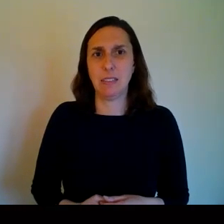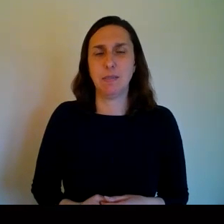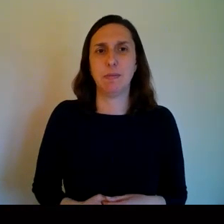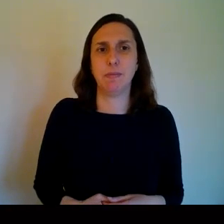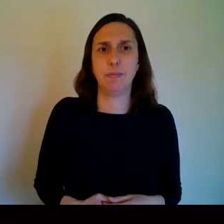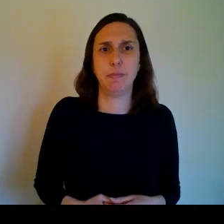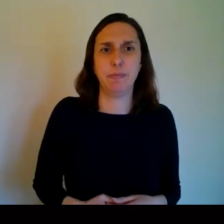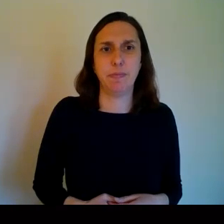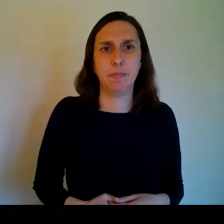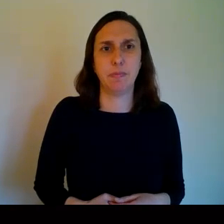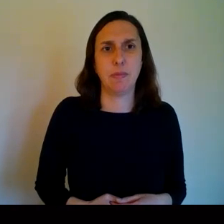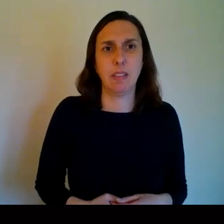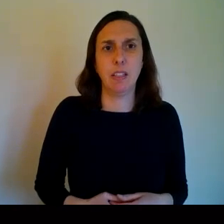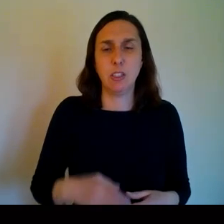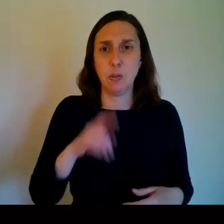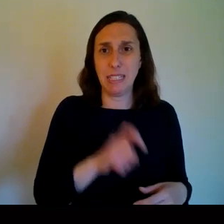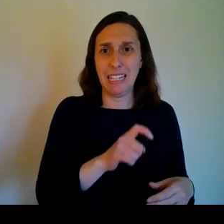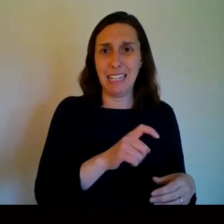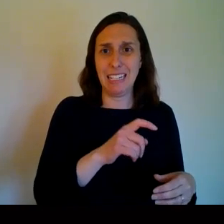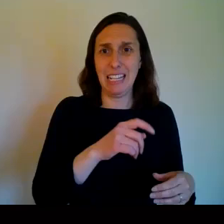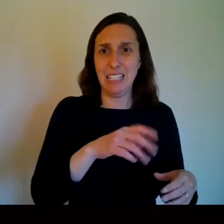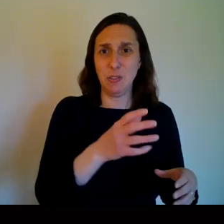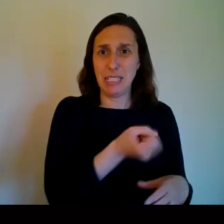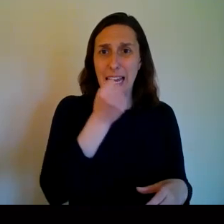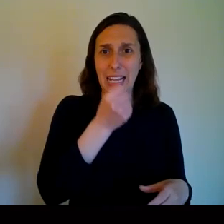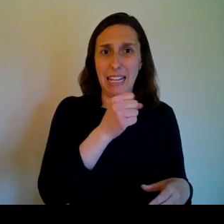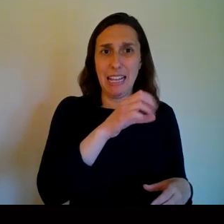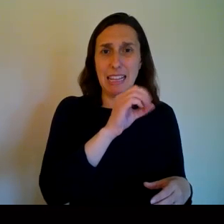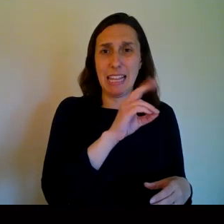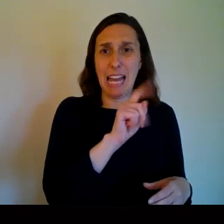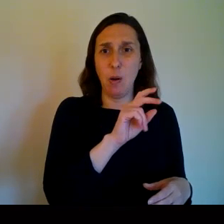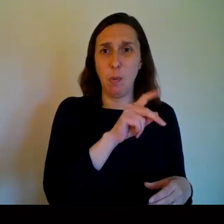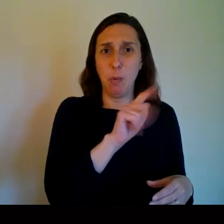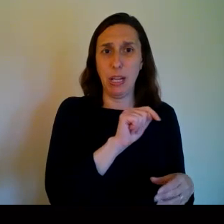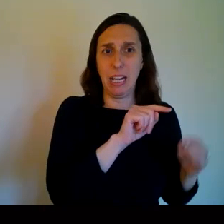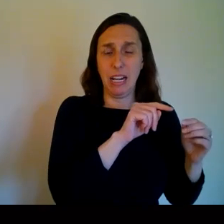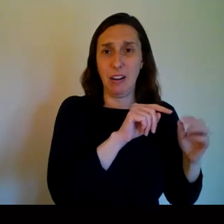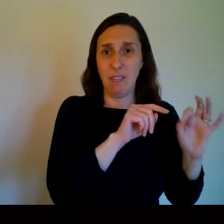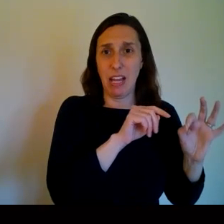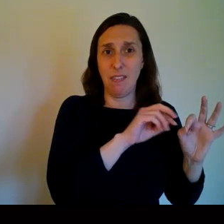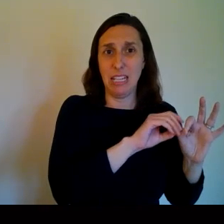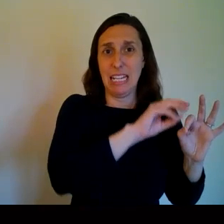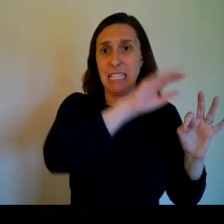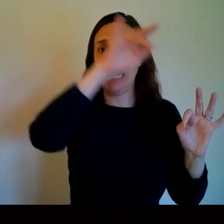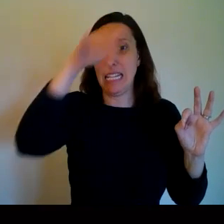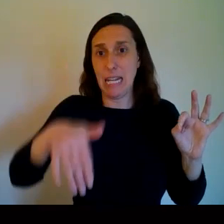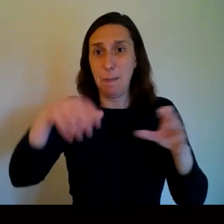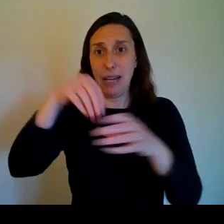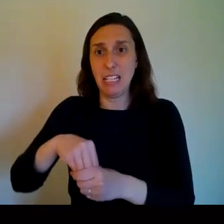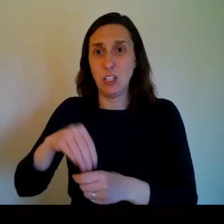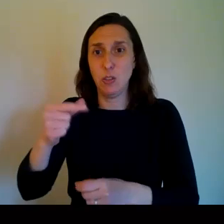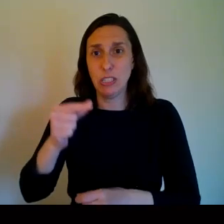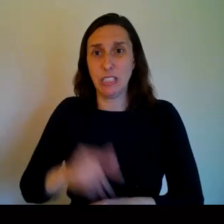taking the output of this function and dumping it into this function. And what we call